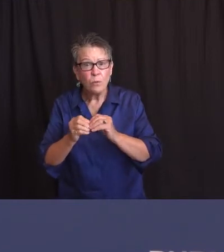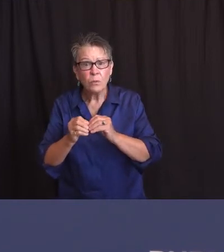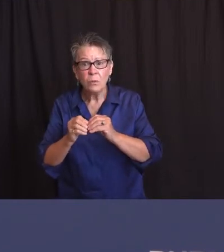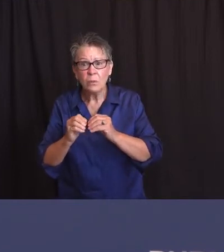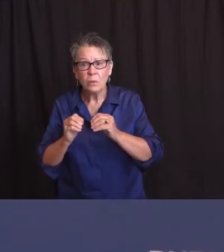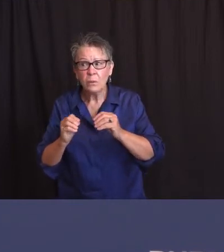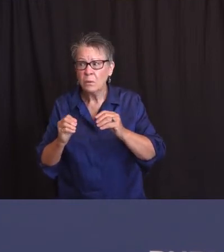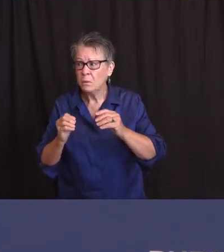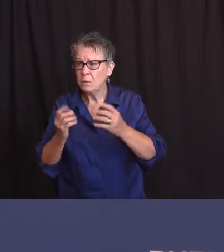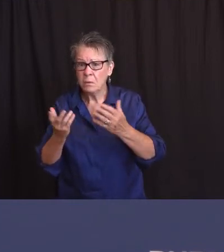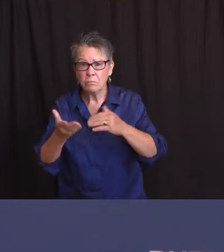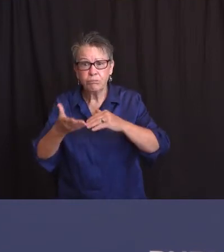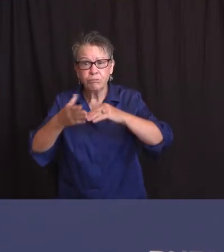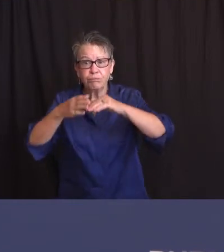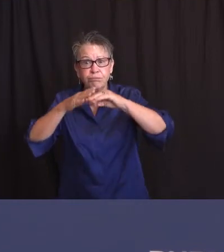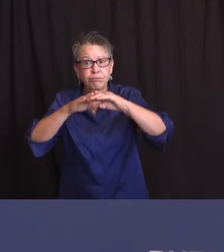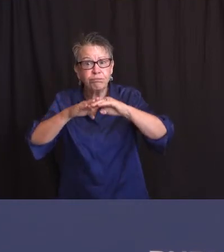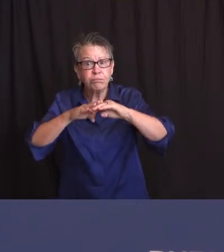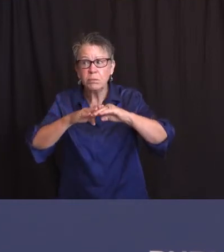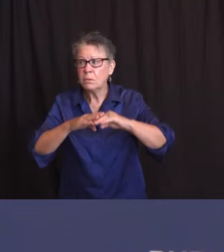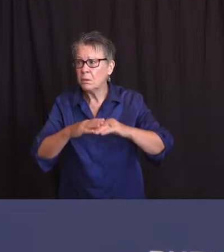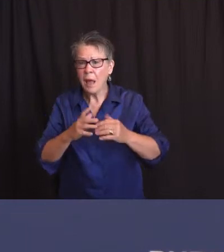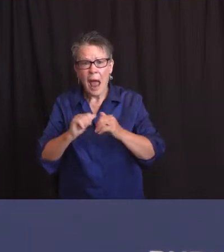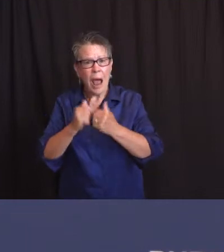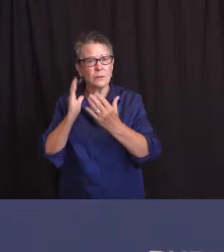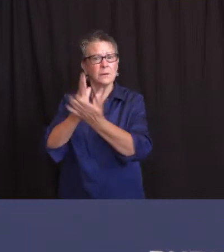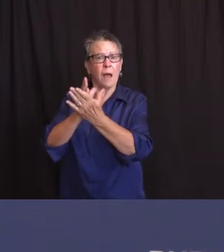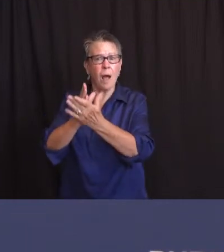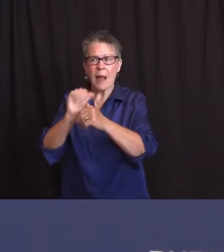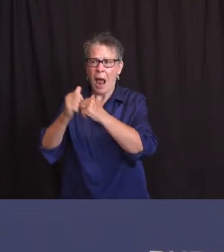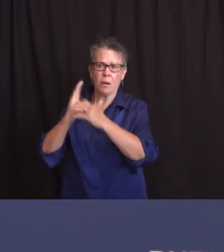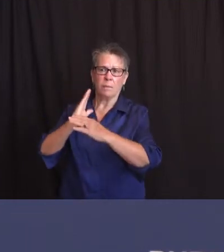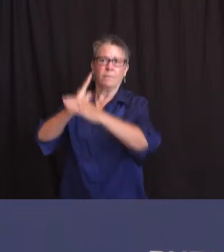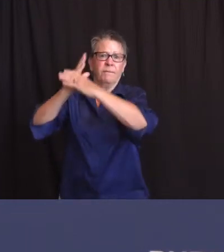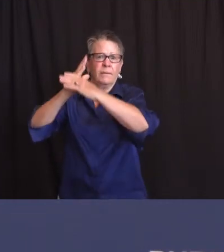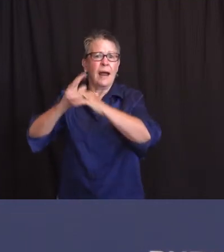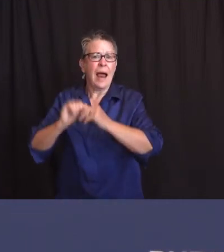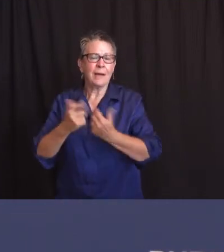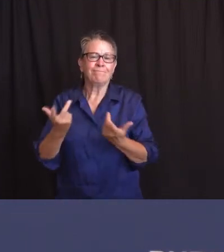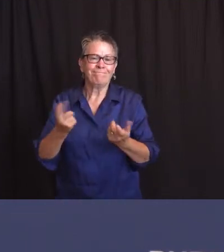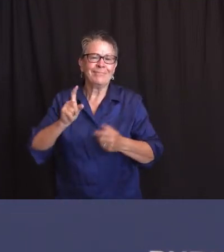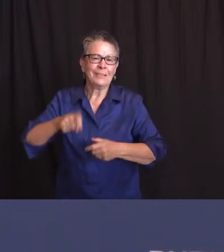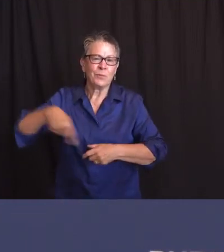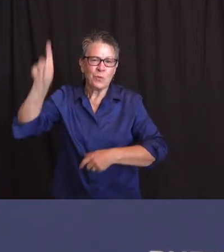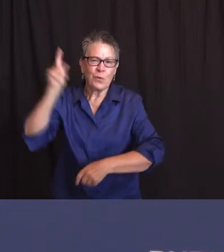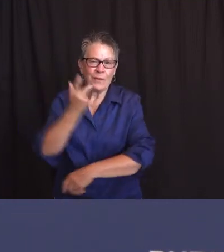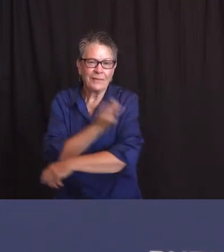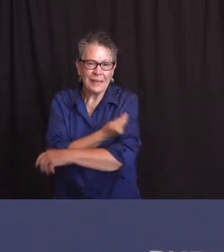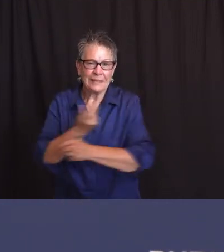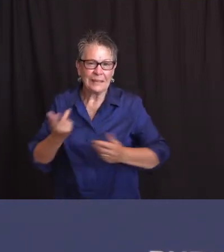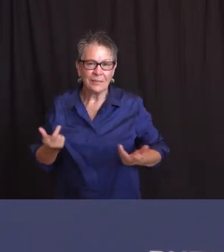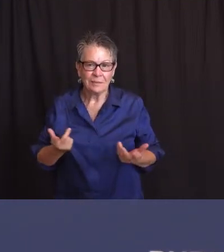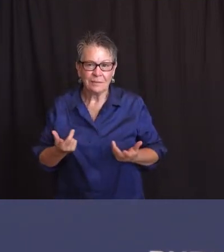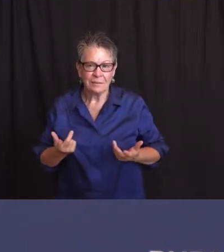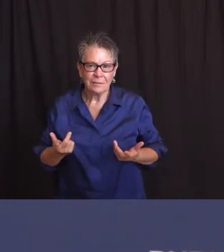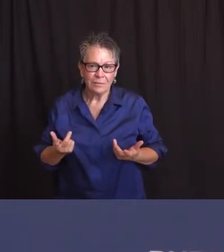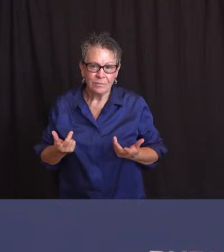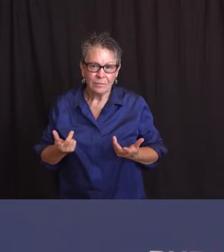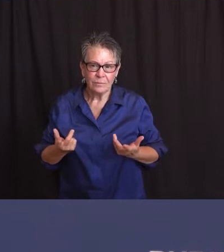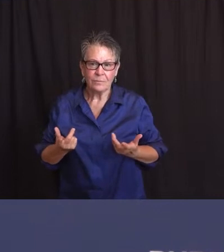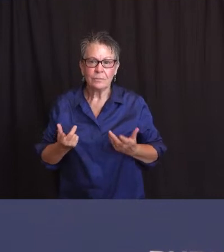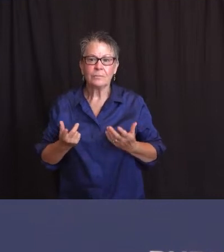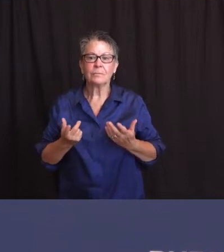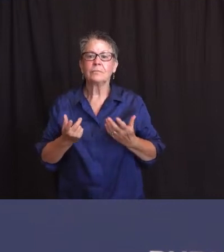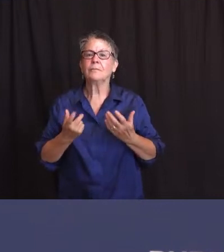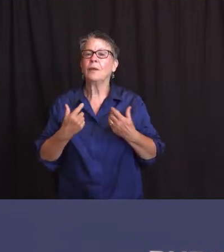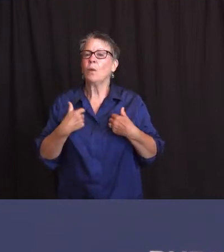get vaccinated. As I have mentioned before, we want to see more younger individuals taking advantage of vaccination.